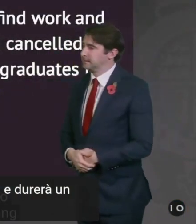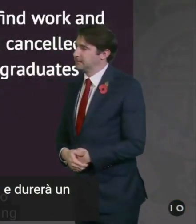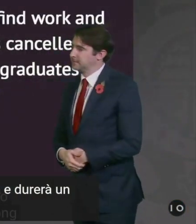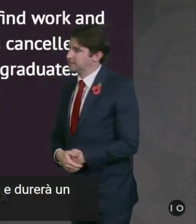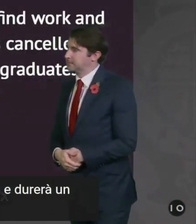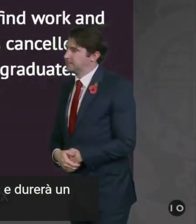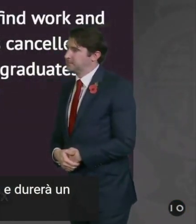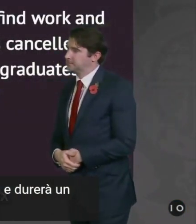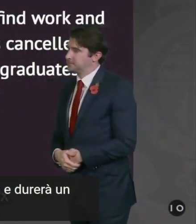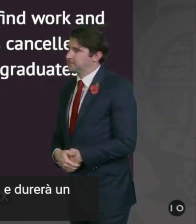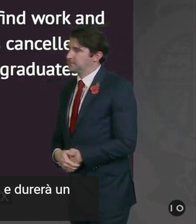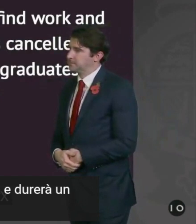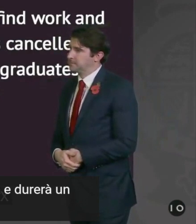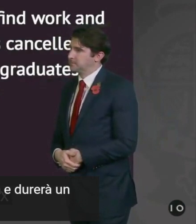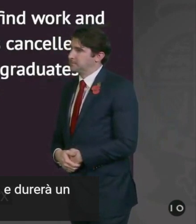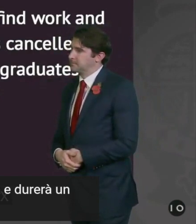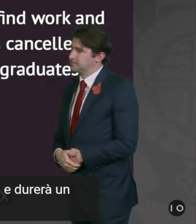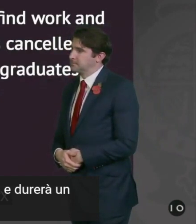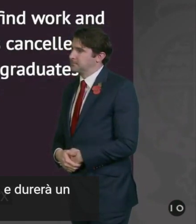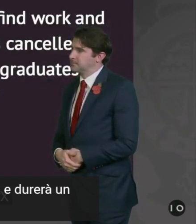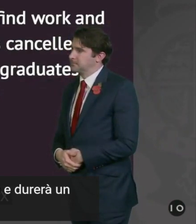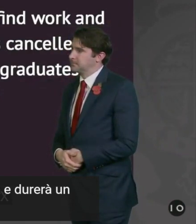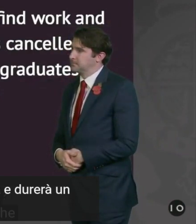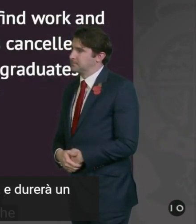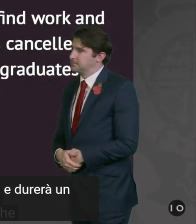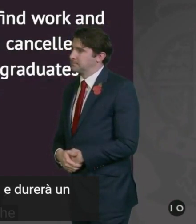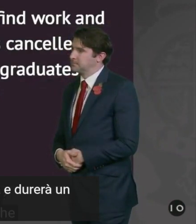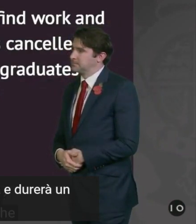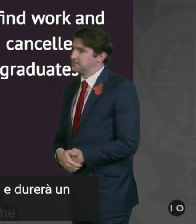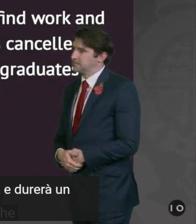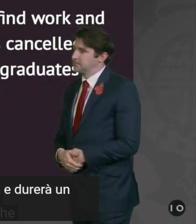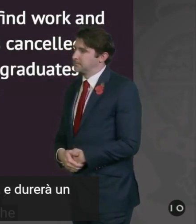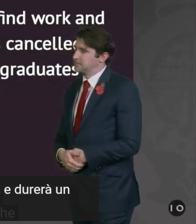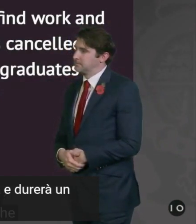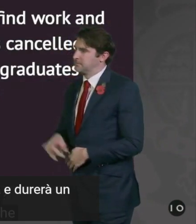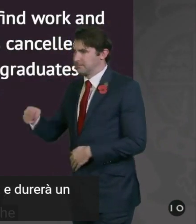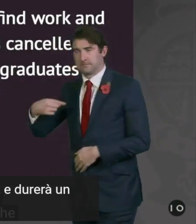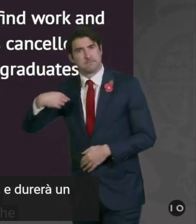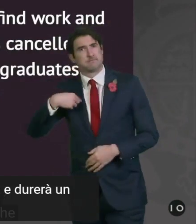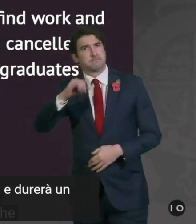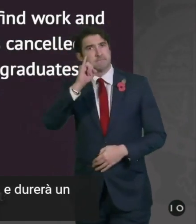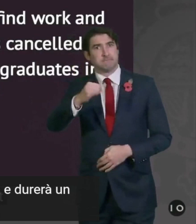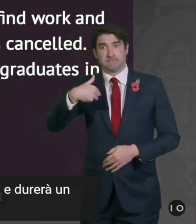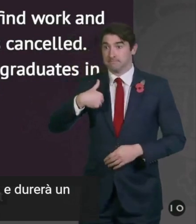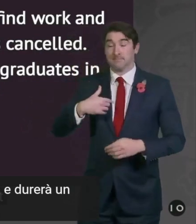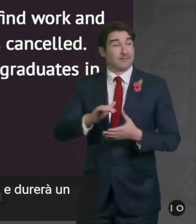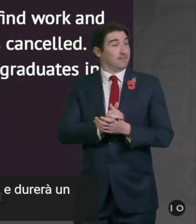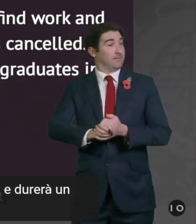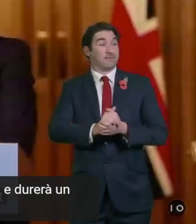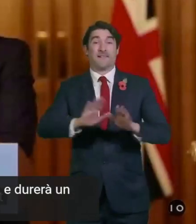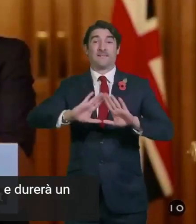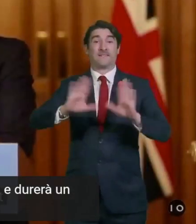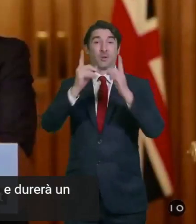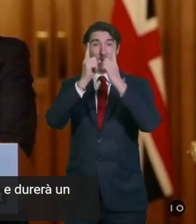their internships and placements cancelled. What is the government doing to support graduates in accessing the labour market?